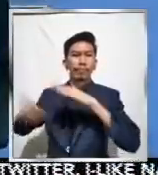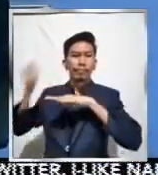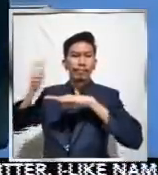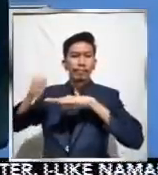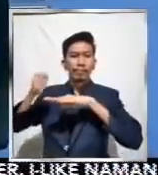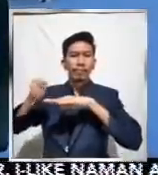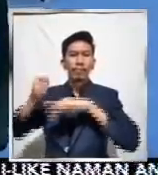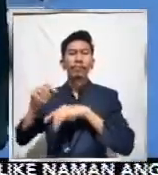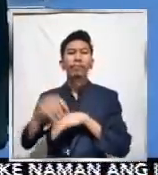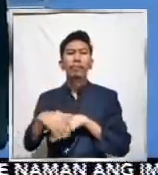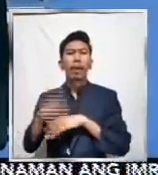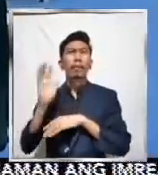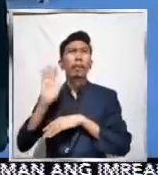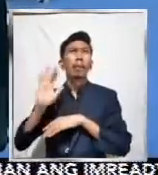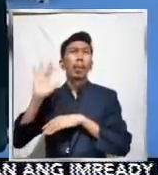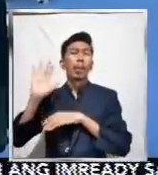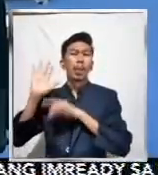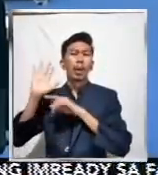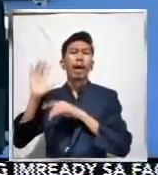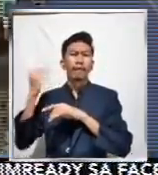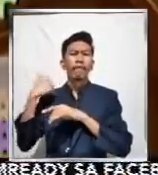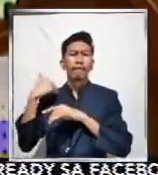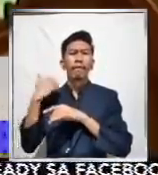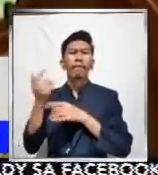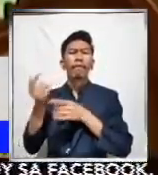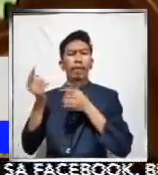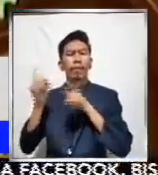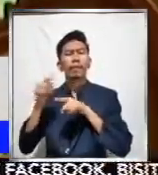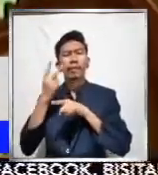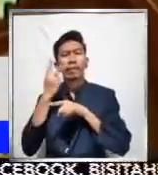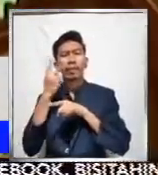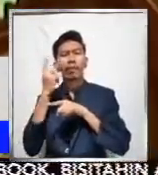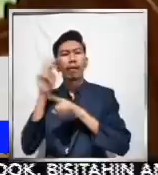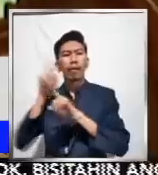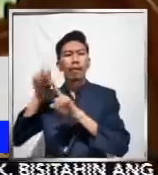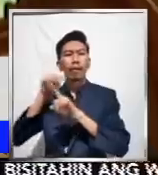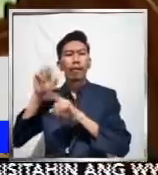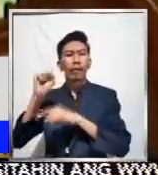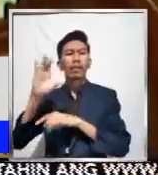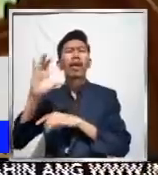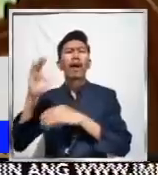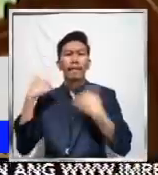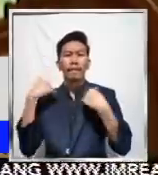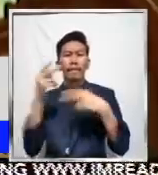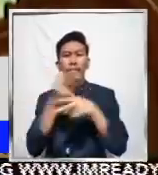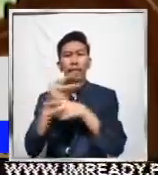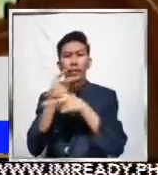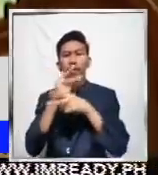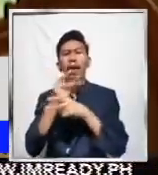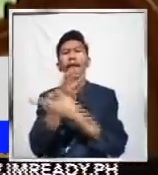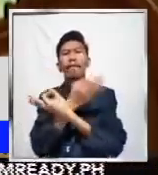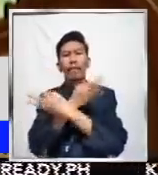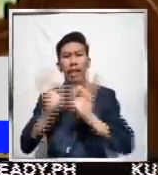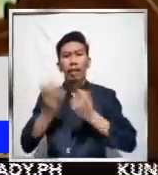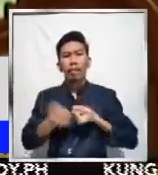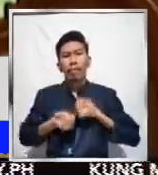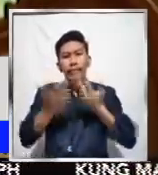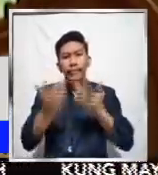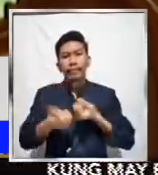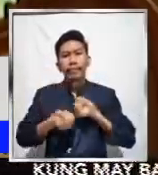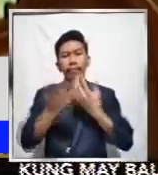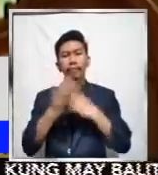sa freedom of speech at freedom of the press. To discuss the alleged bias in the hearing of